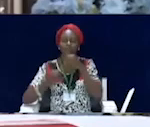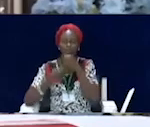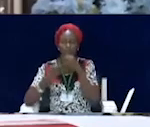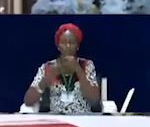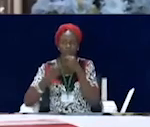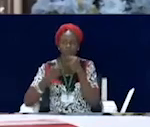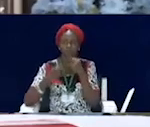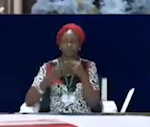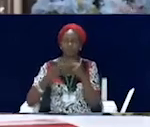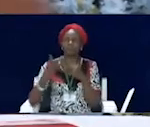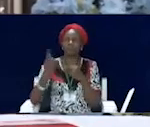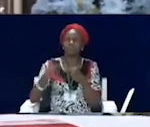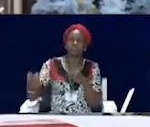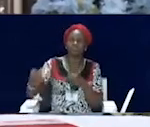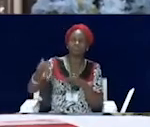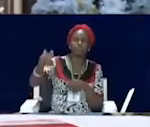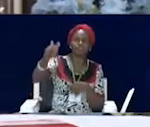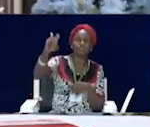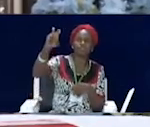The journey